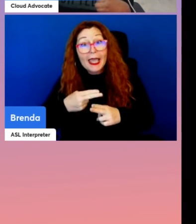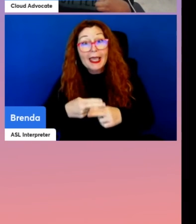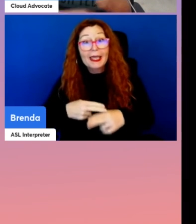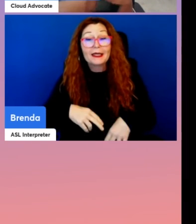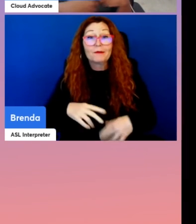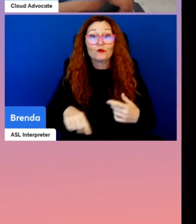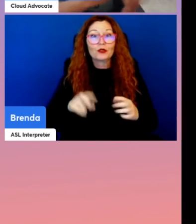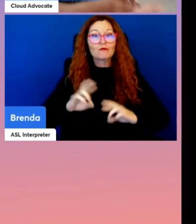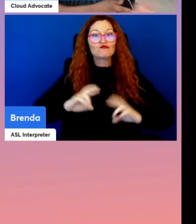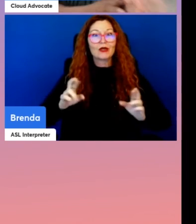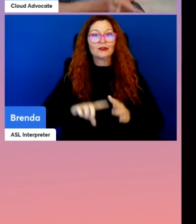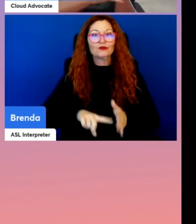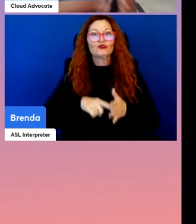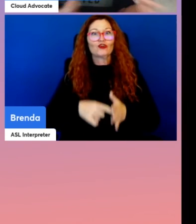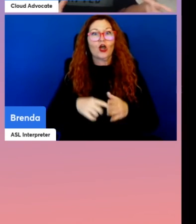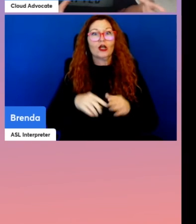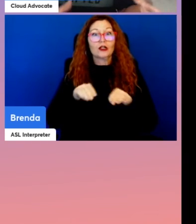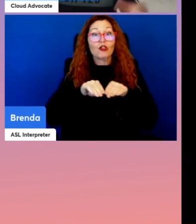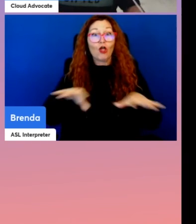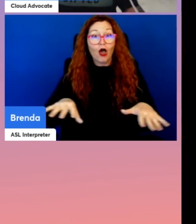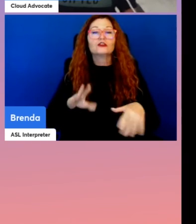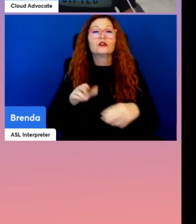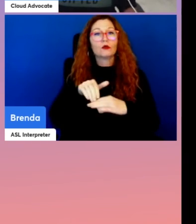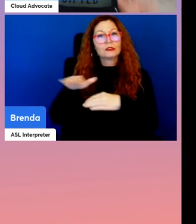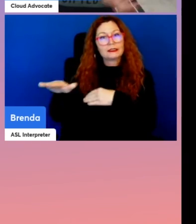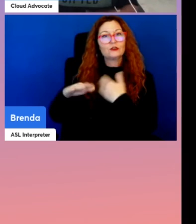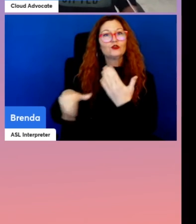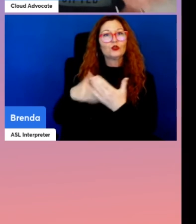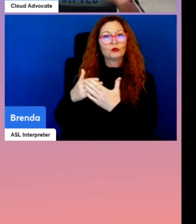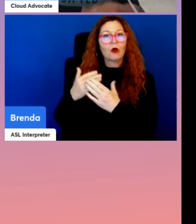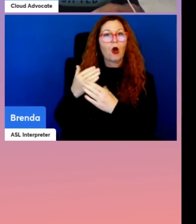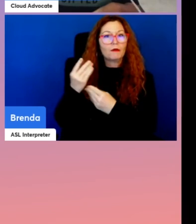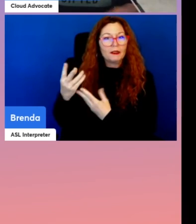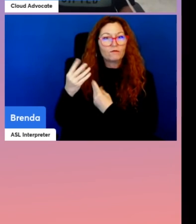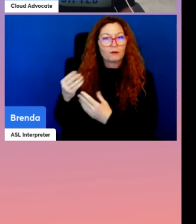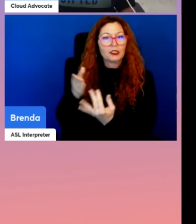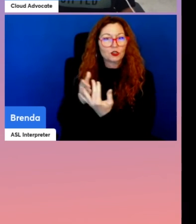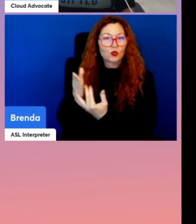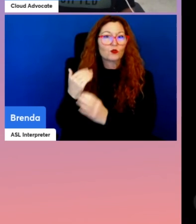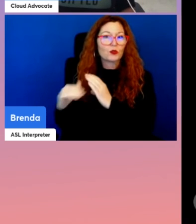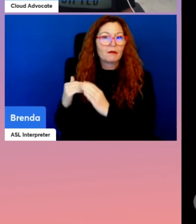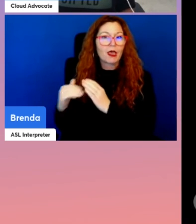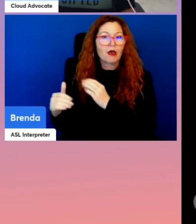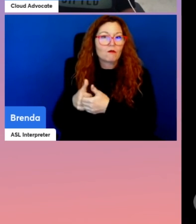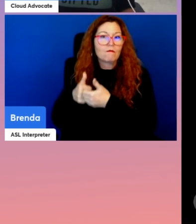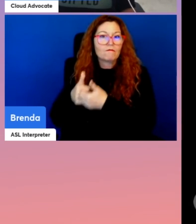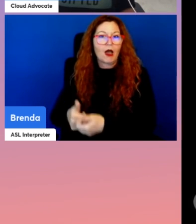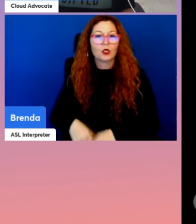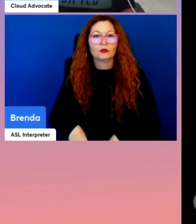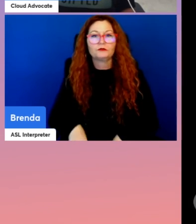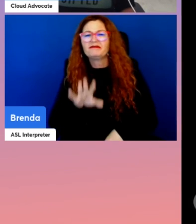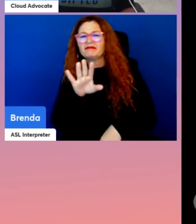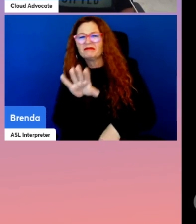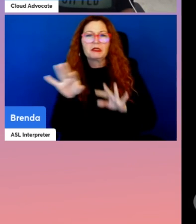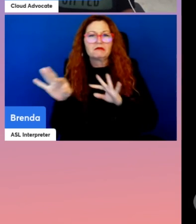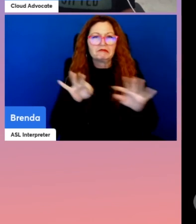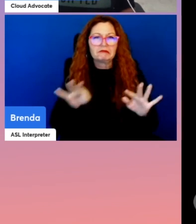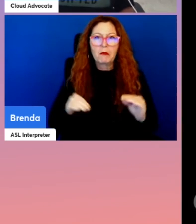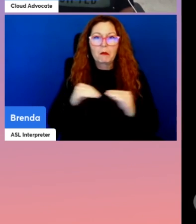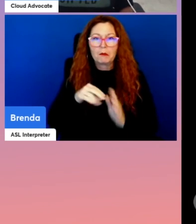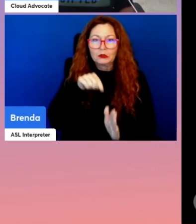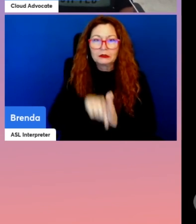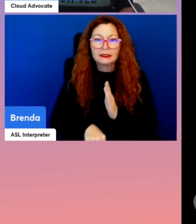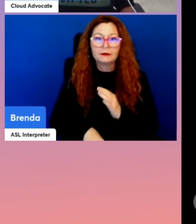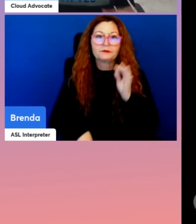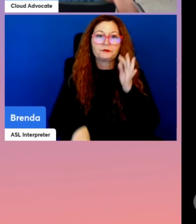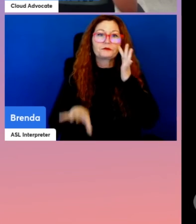launch this, you'll get an email with all the details, so that way you know what to do. So let me break it down real quick. So there is going to be a